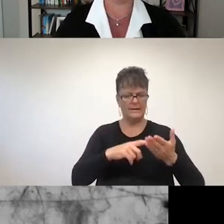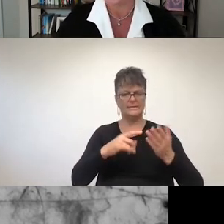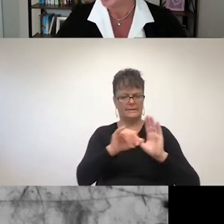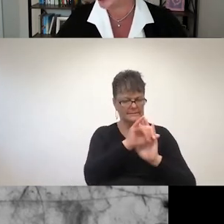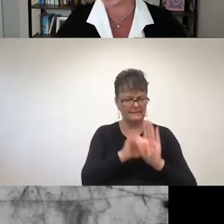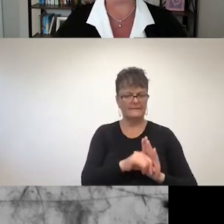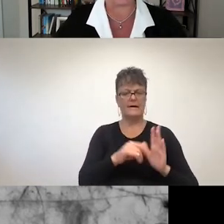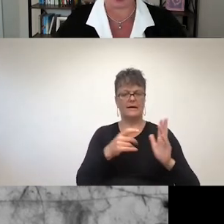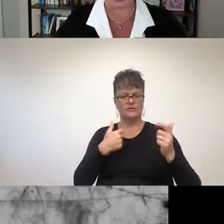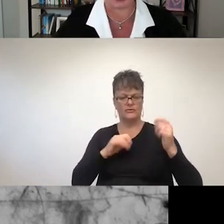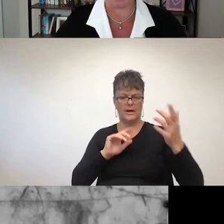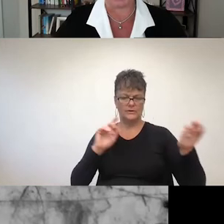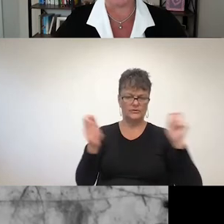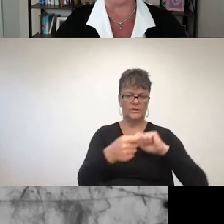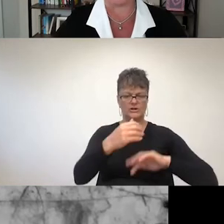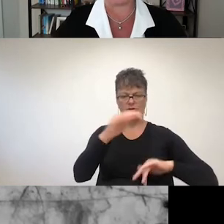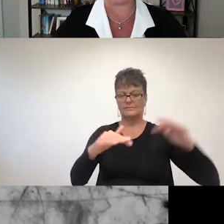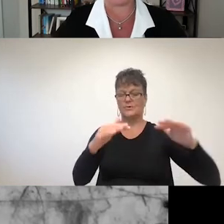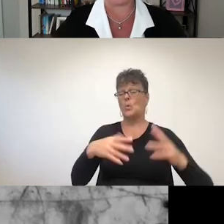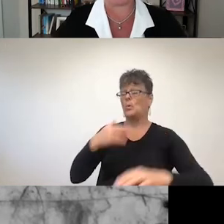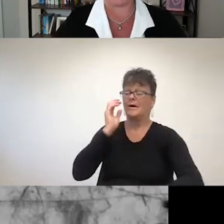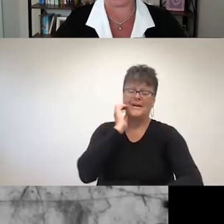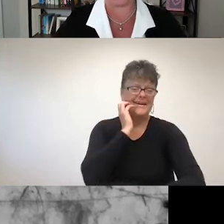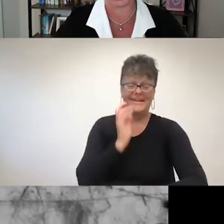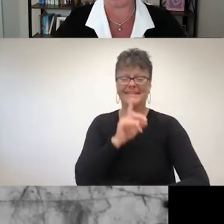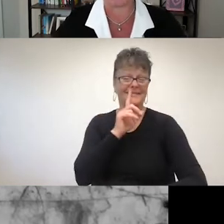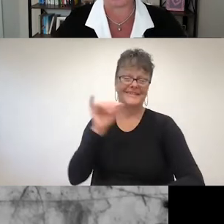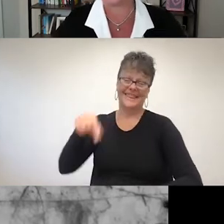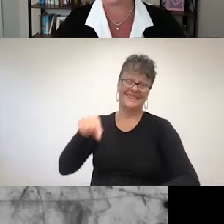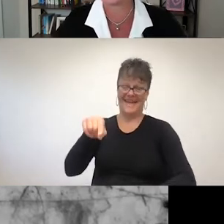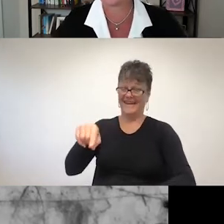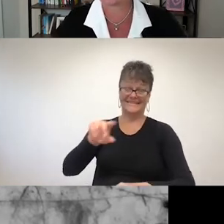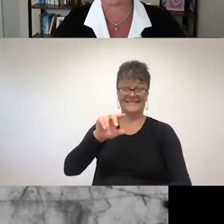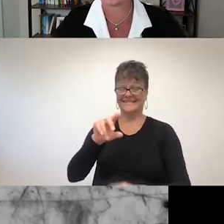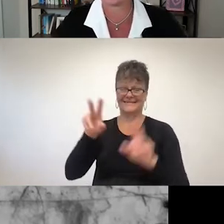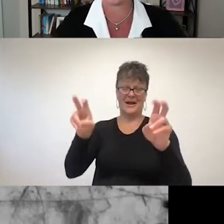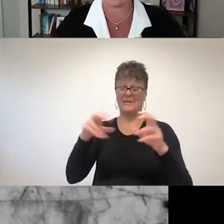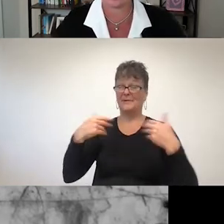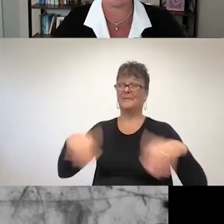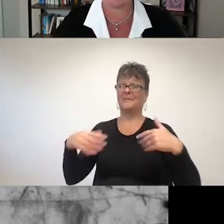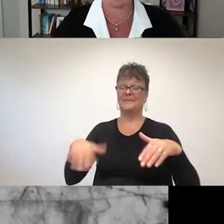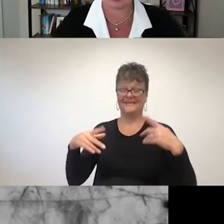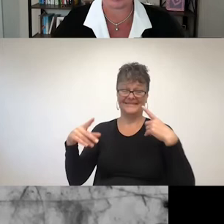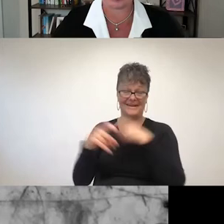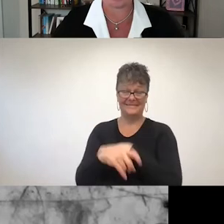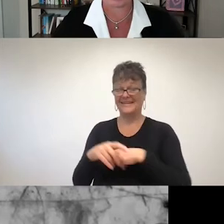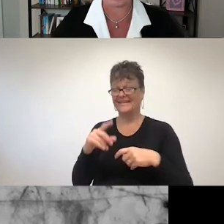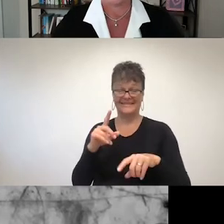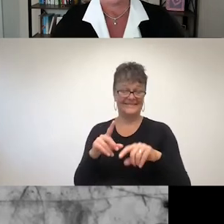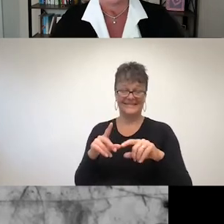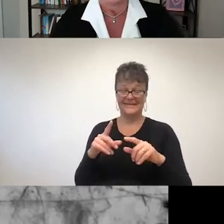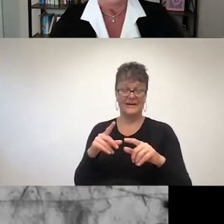So this is a big topic. That would be a great topic for another workshop. I'm going to leave it there for right now. And thank you again for raising